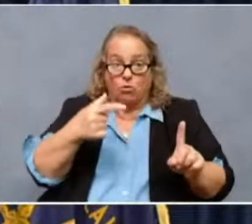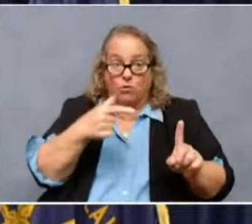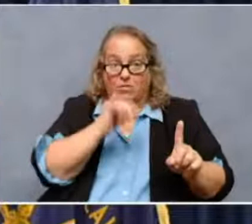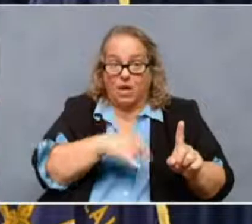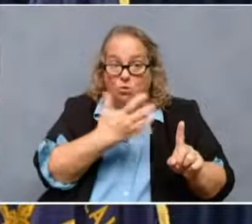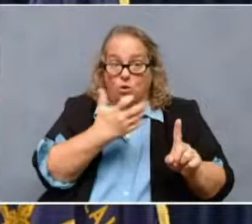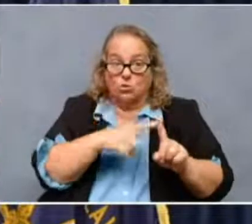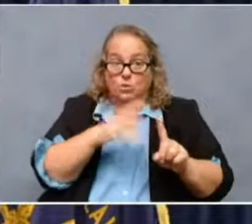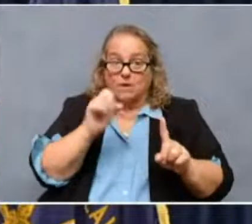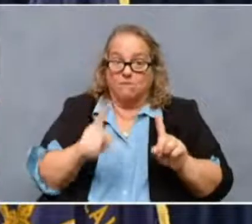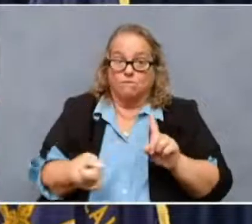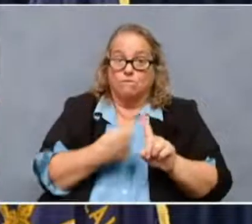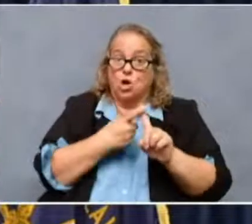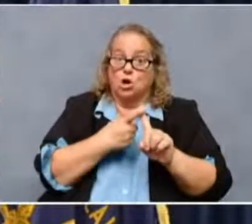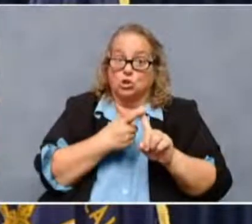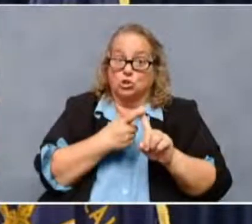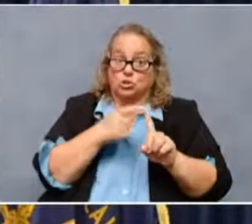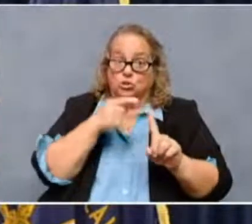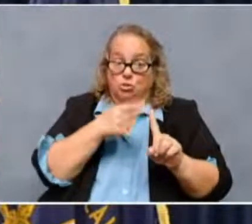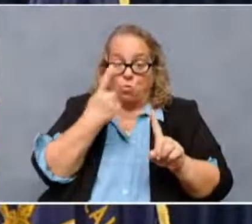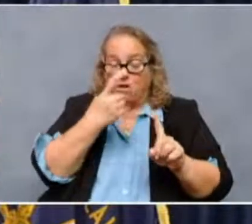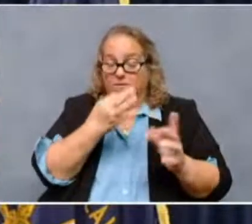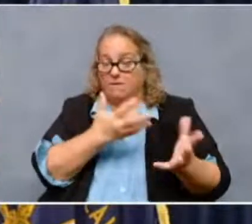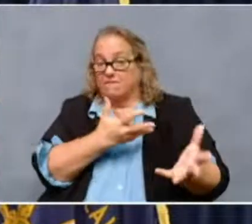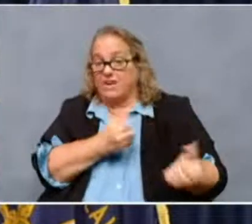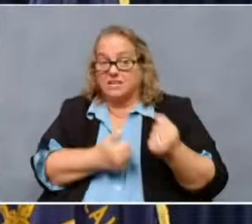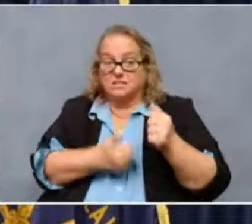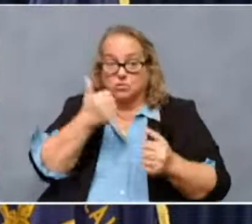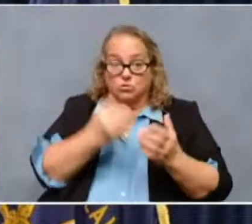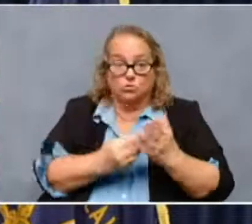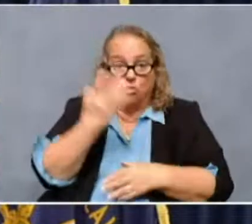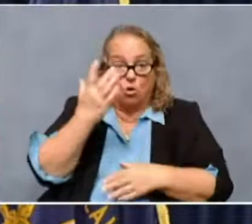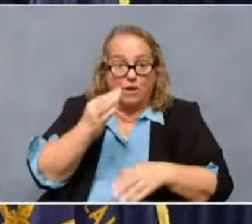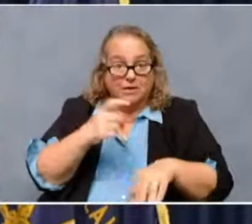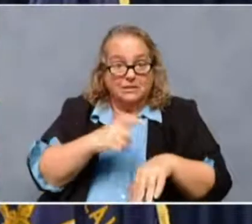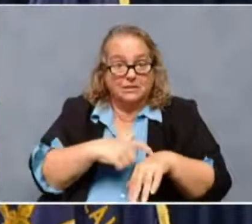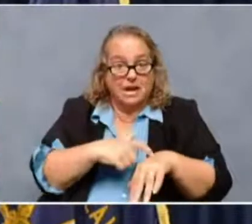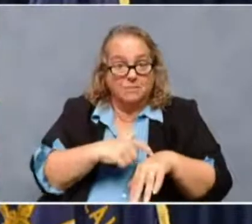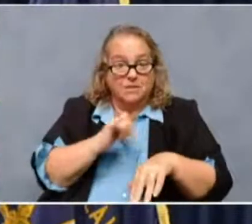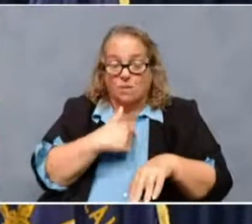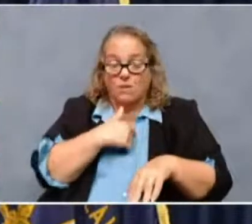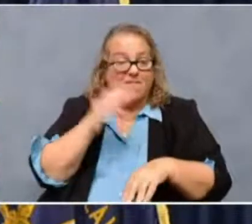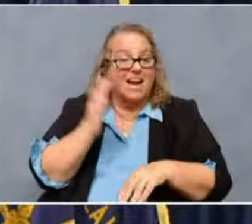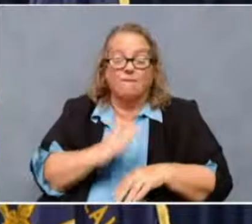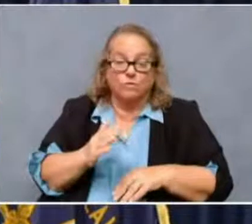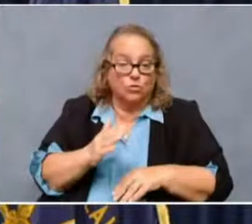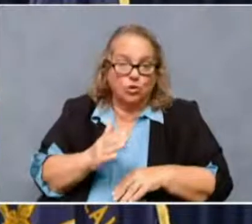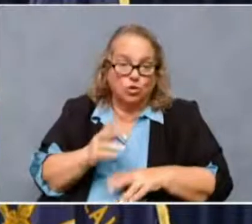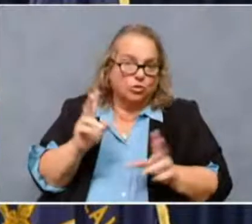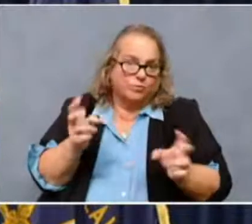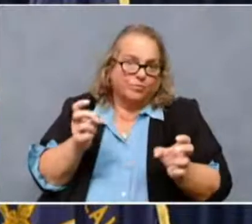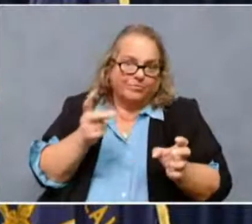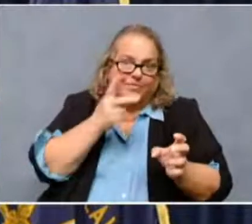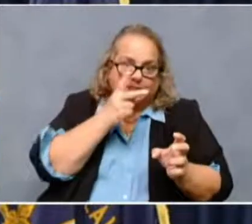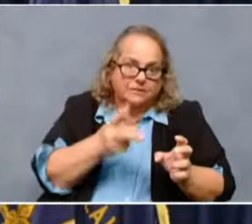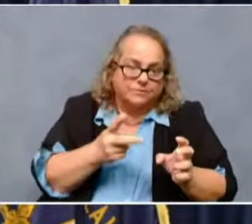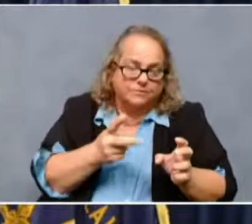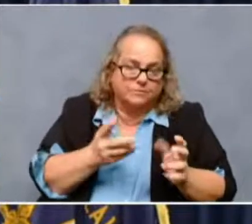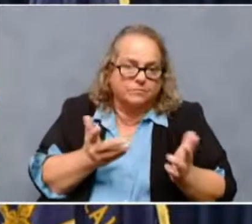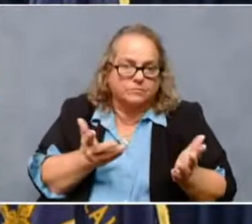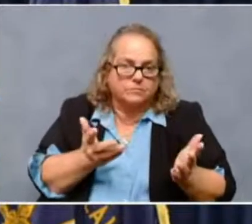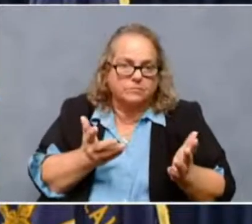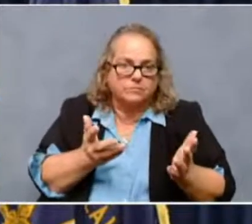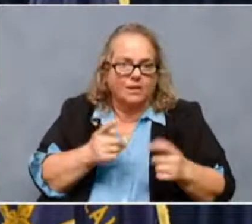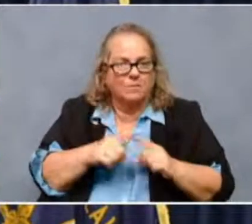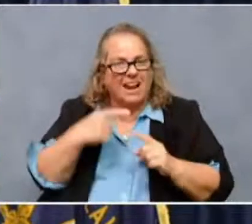market in one of the fastest times that we've ever seen. But I think people are